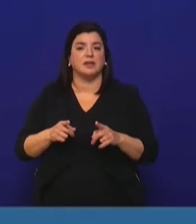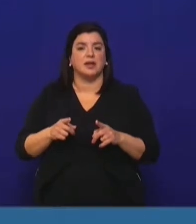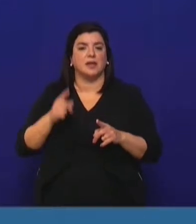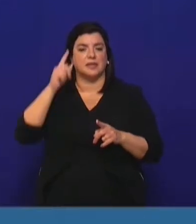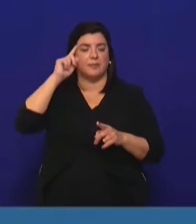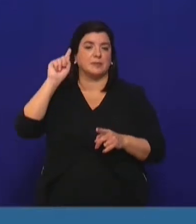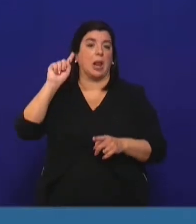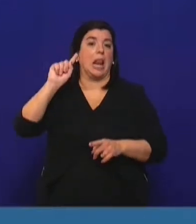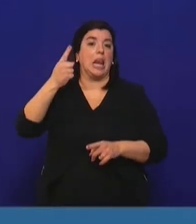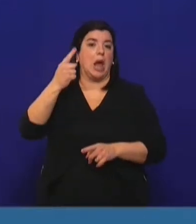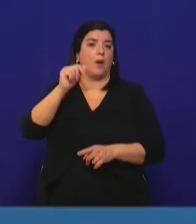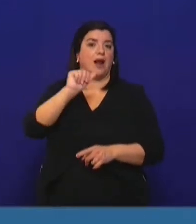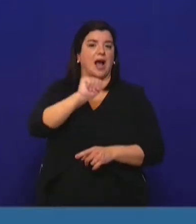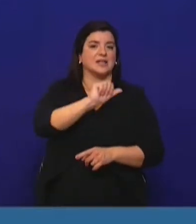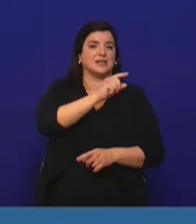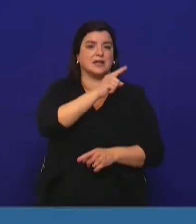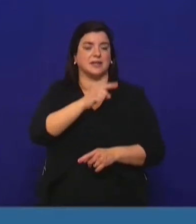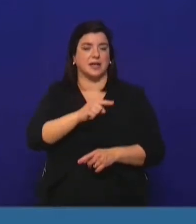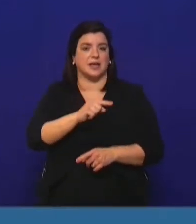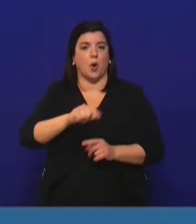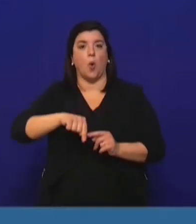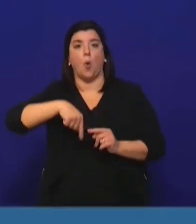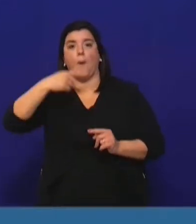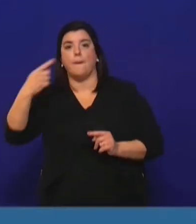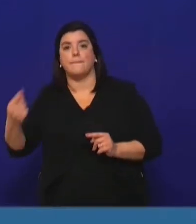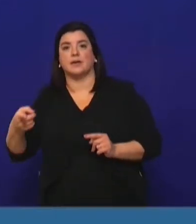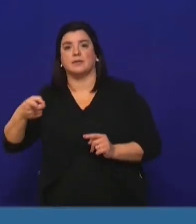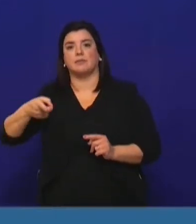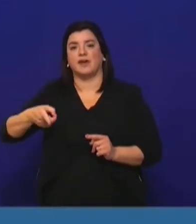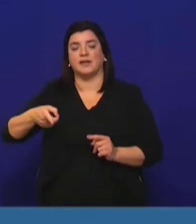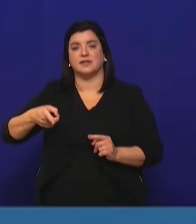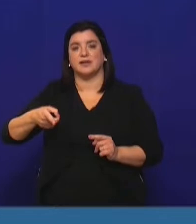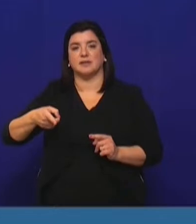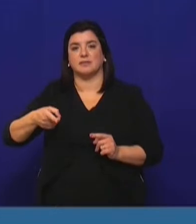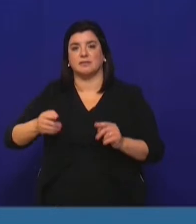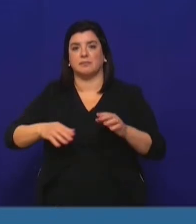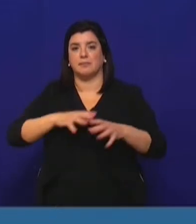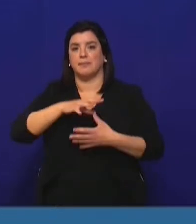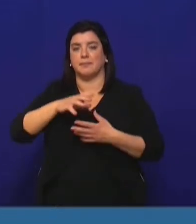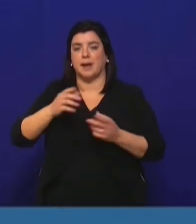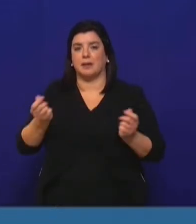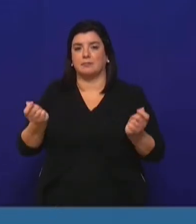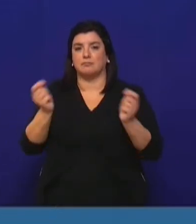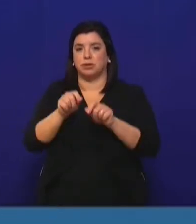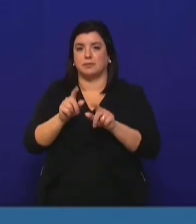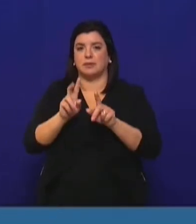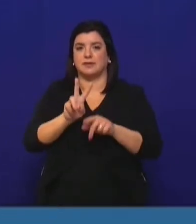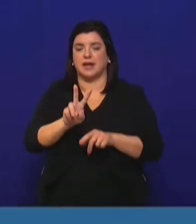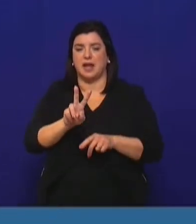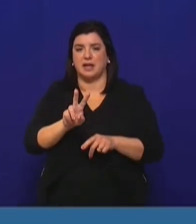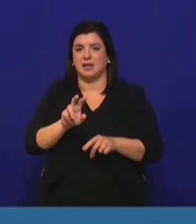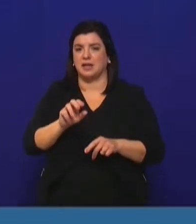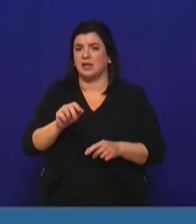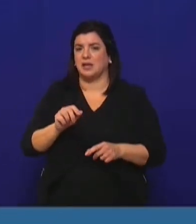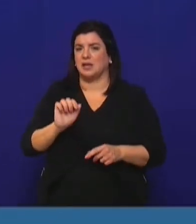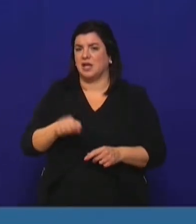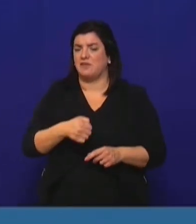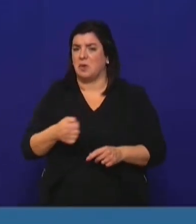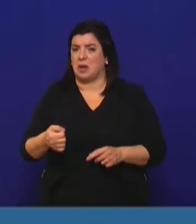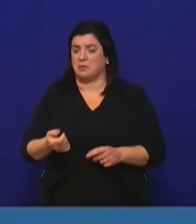BioNTech. Din hija xi ħaġa li qed naraw aħna wkoll hawn Malta biex neżaminawha. It-tielet mistoqsija